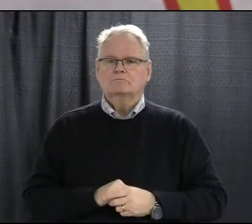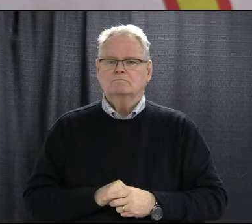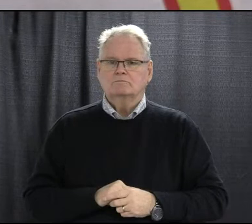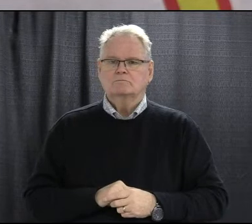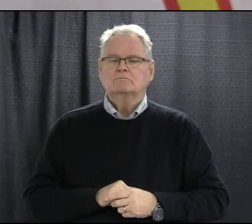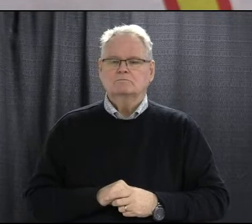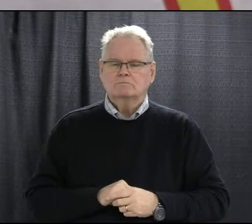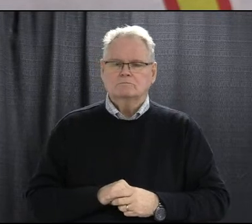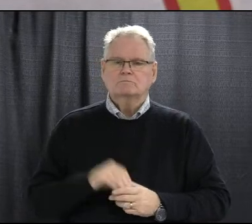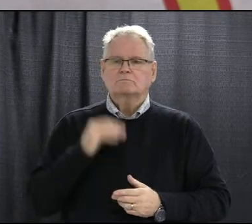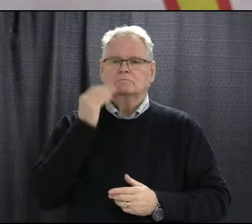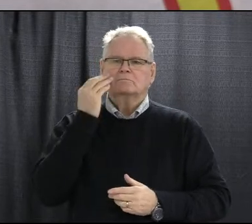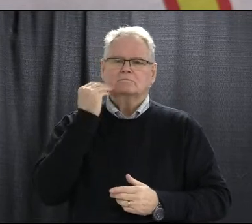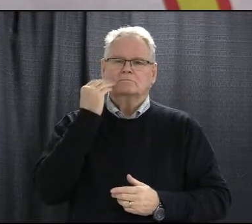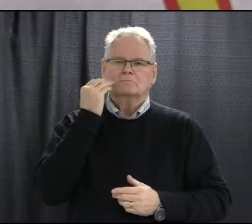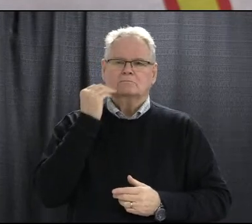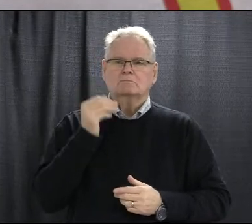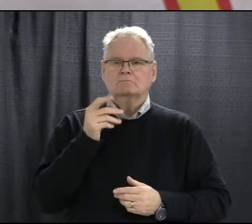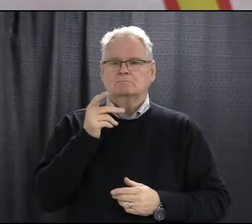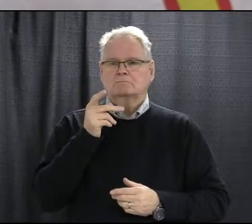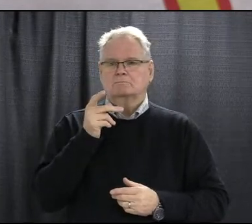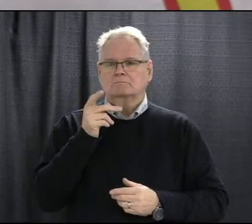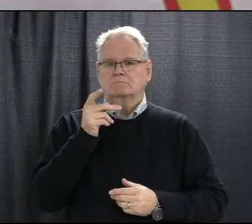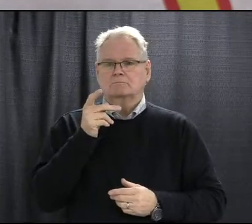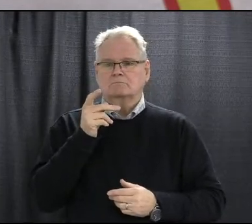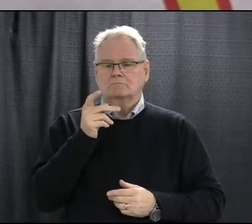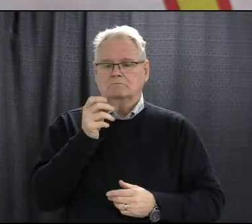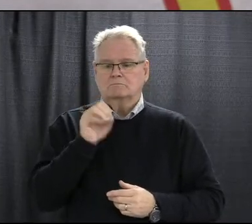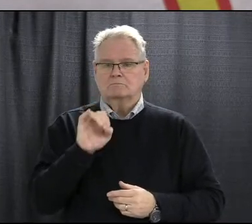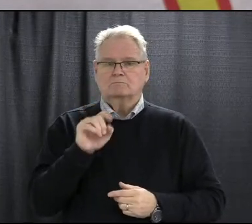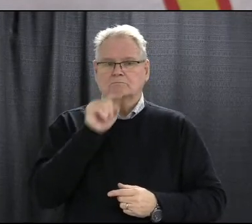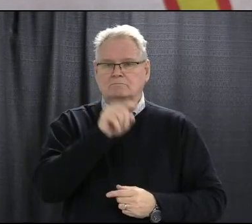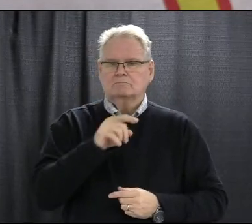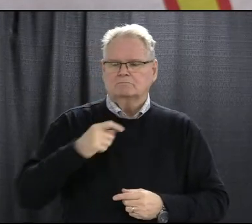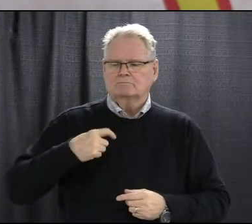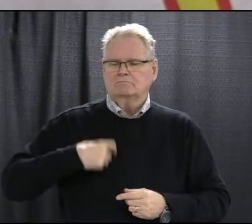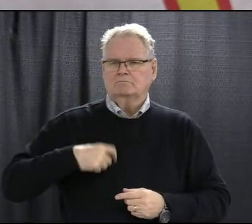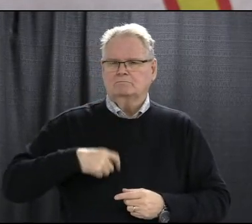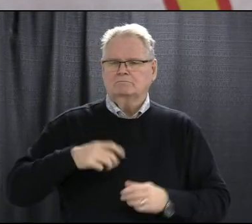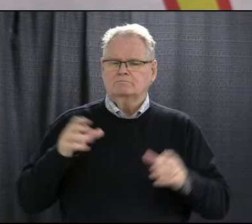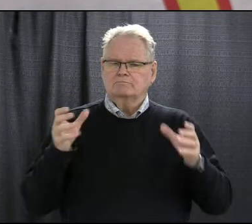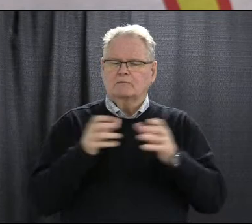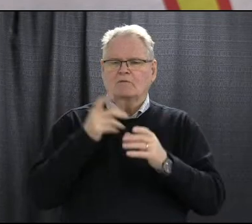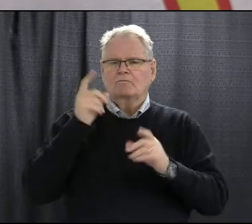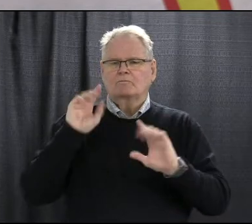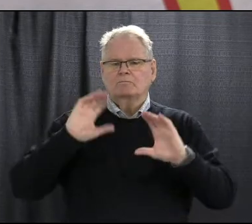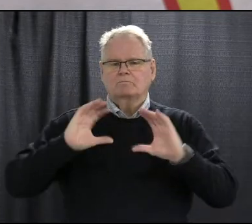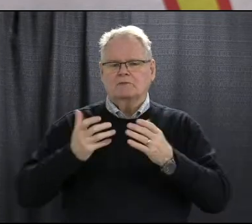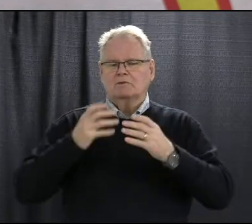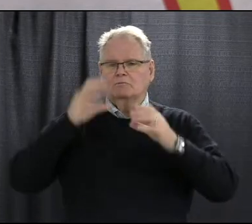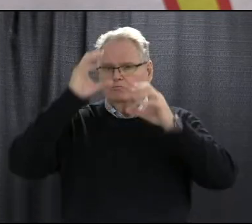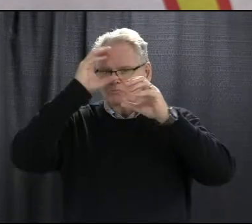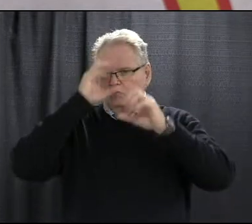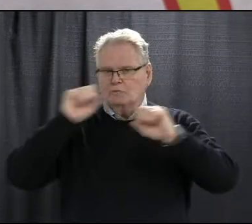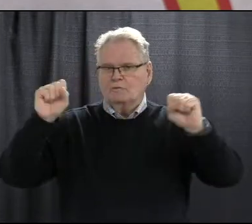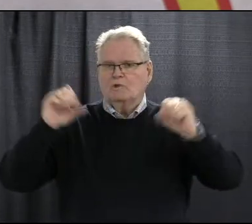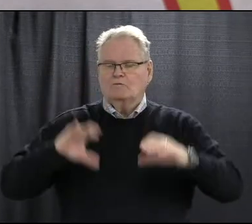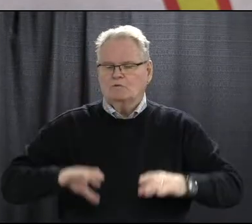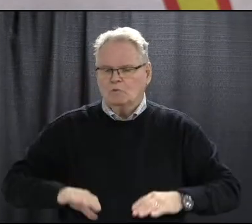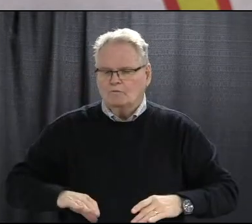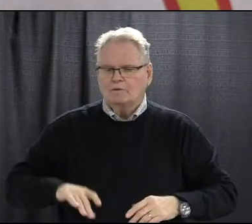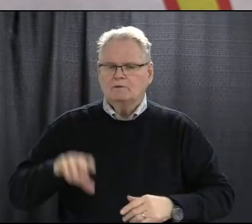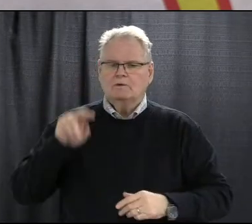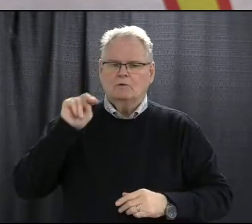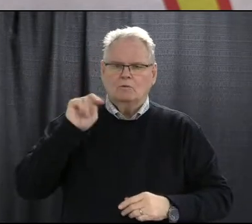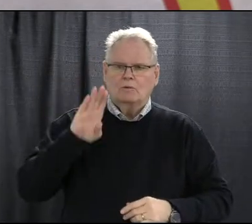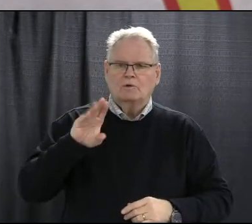is acceptable. You advertise what your incentives are. There may be somebody from Newfoundland and Labrador living in another province who